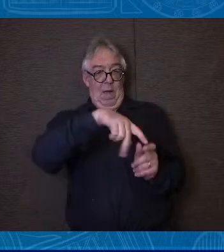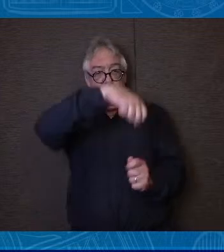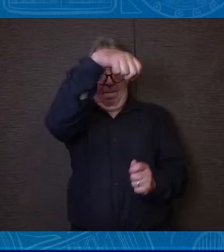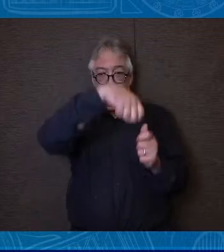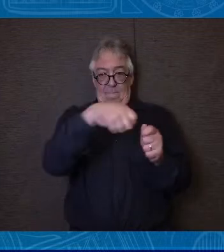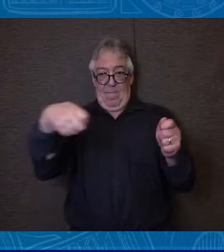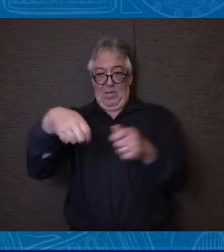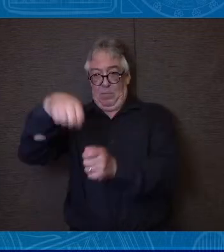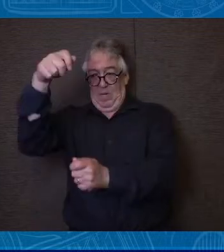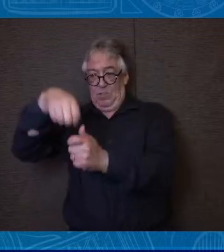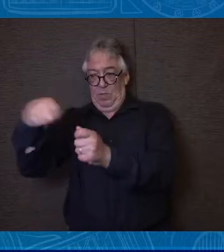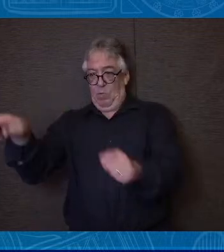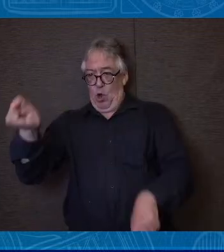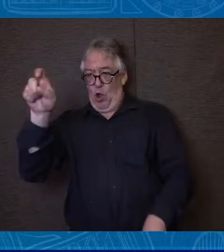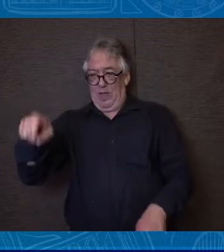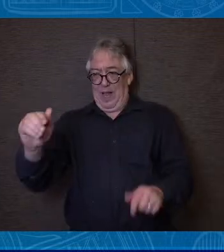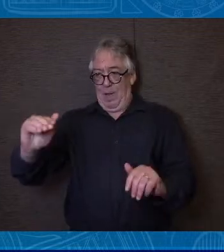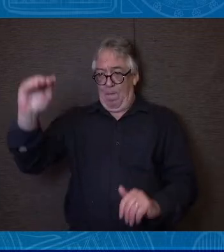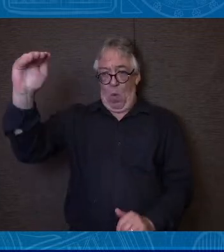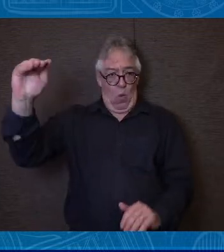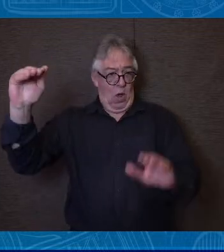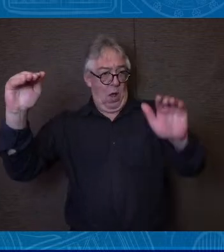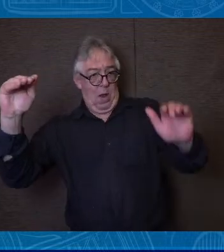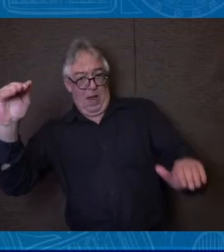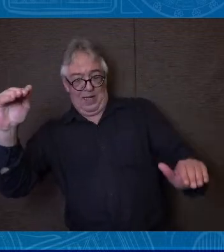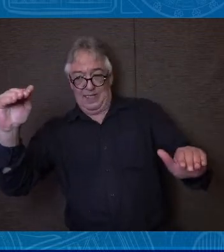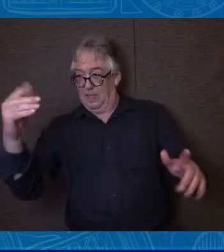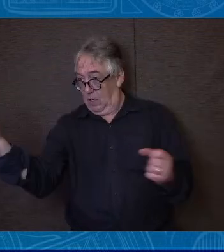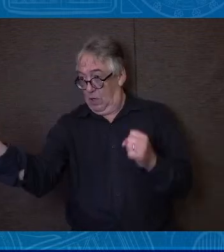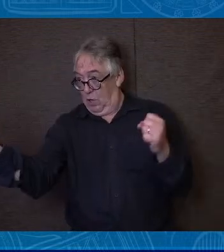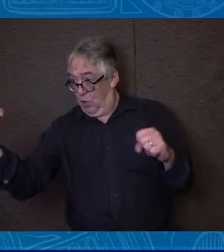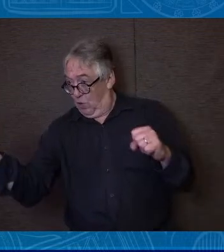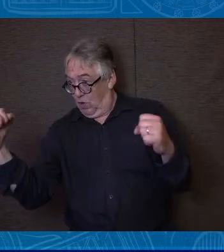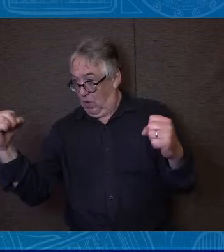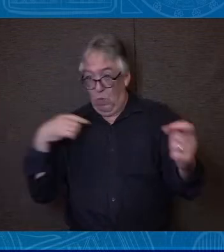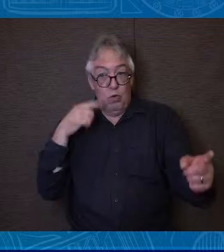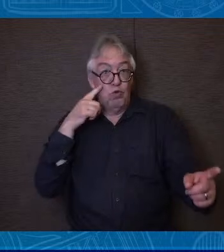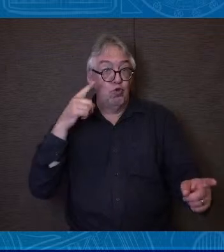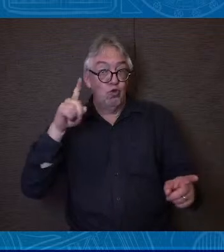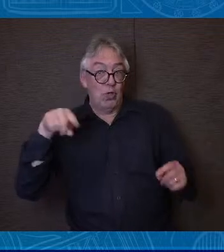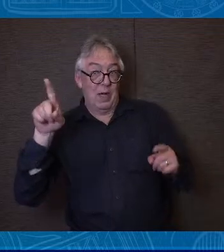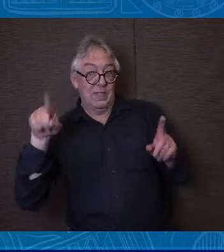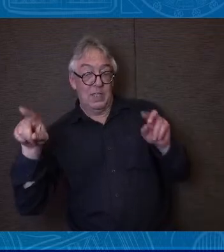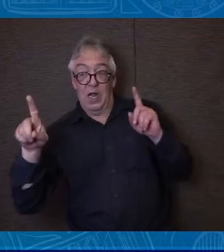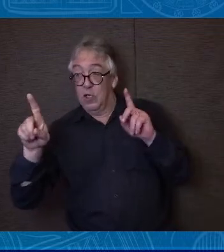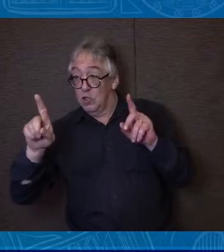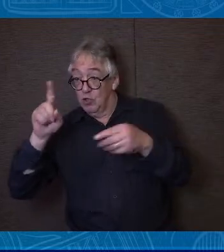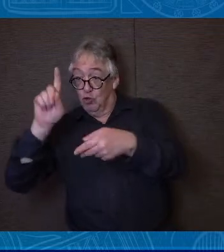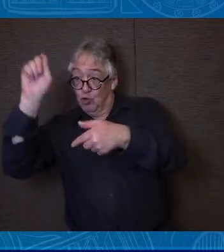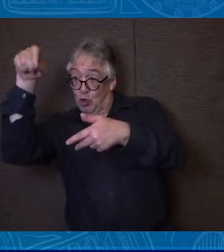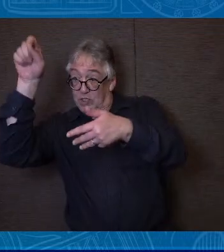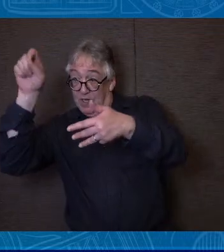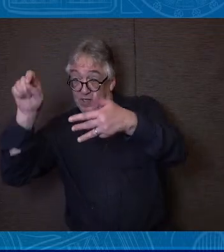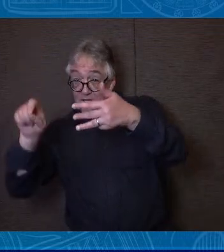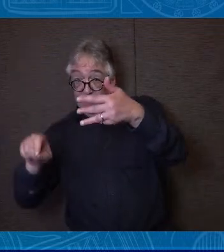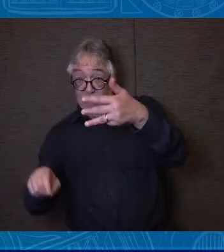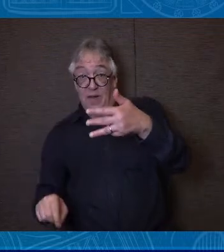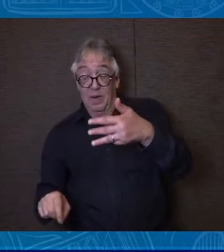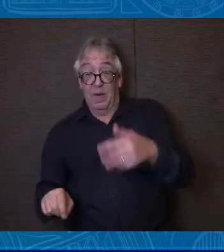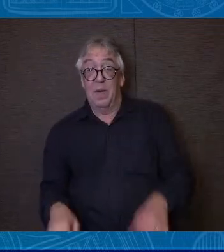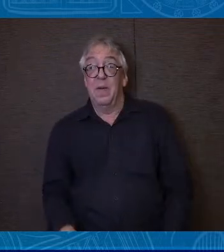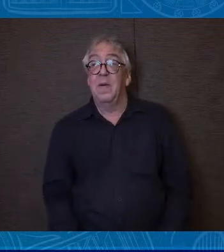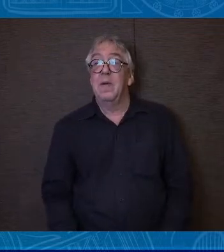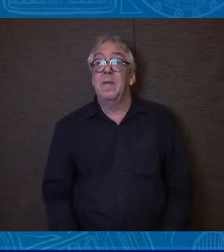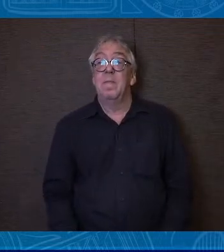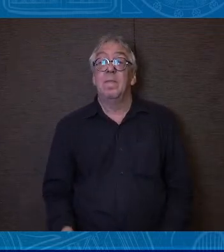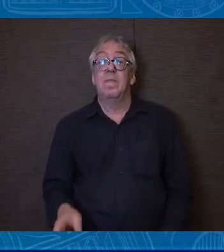validated with the key stakeholders in the countries. And yes, we also make sure that we give